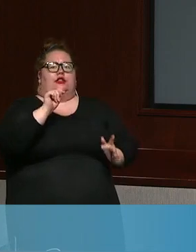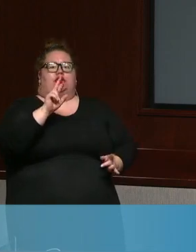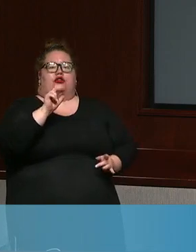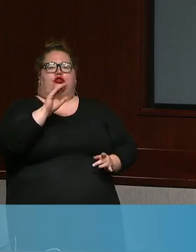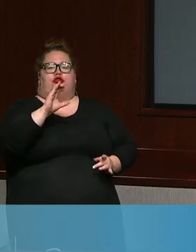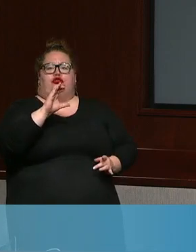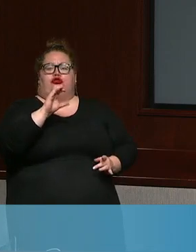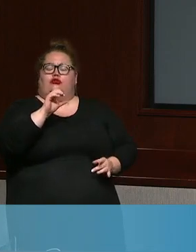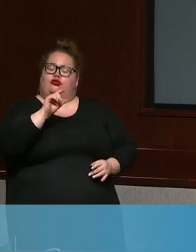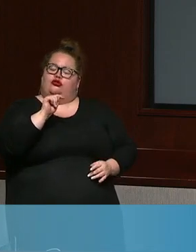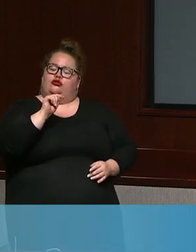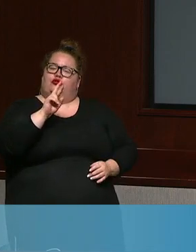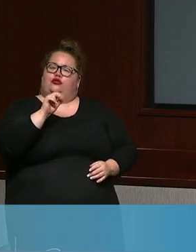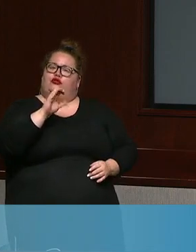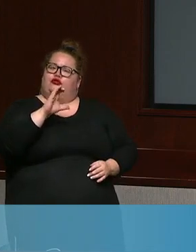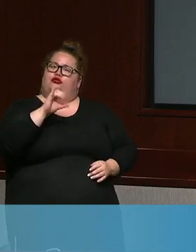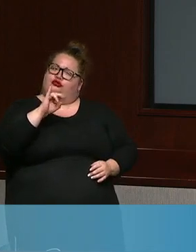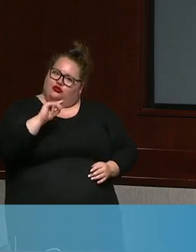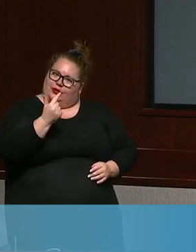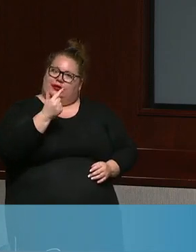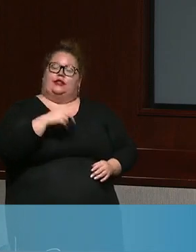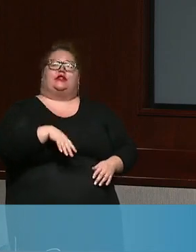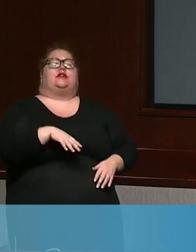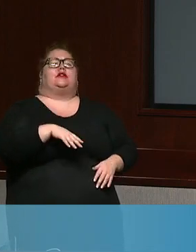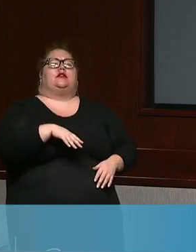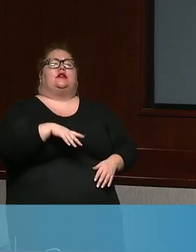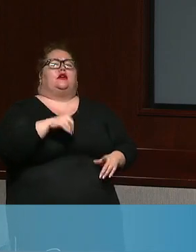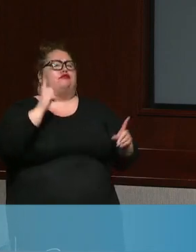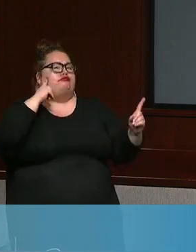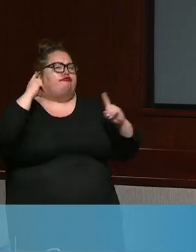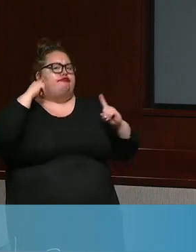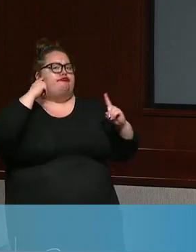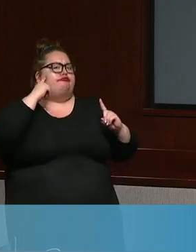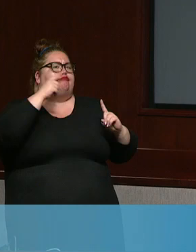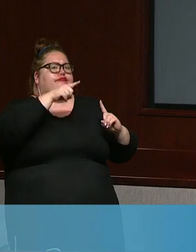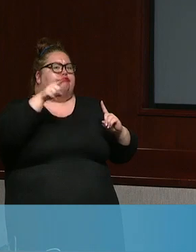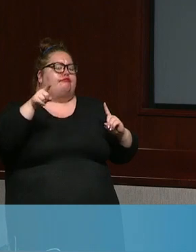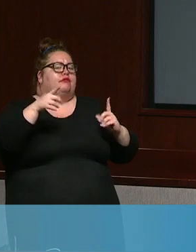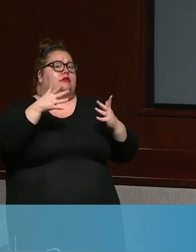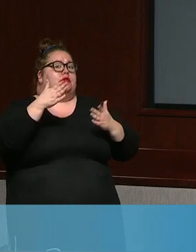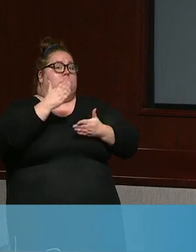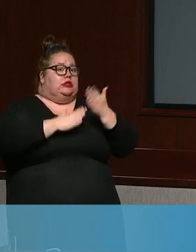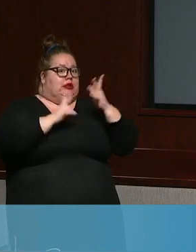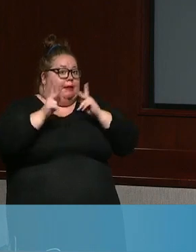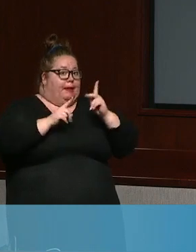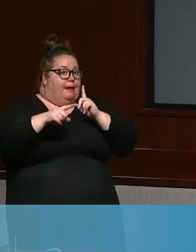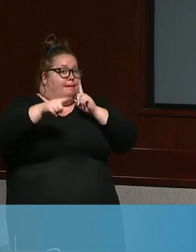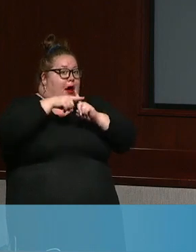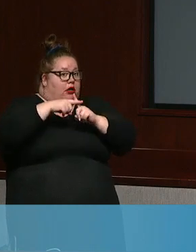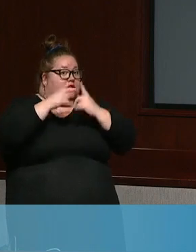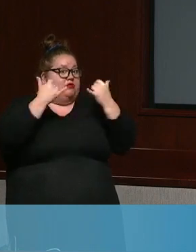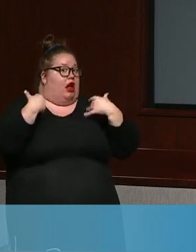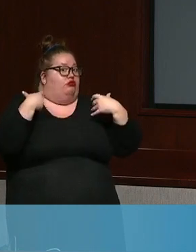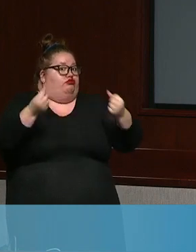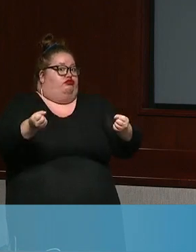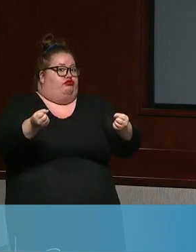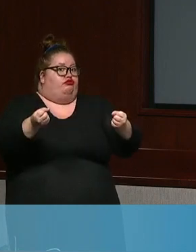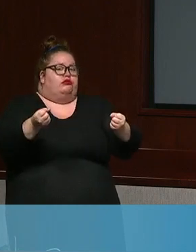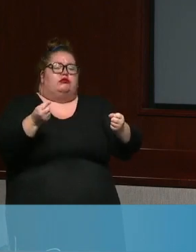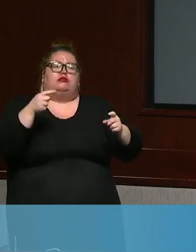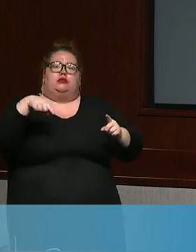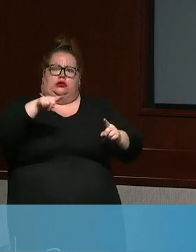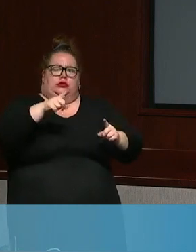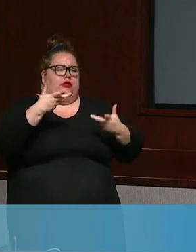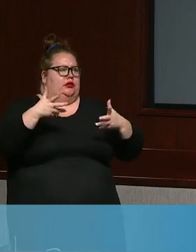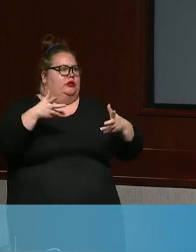from folks about people who had tested positive, who had recovered, but they said that they never at any point heard from